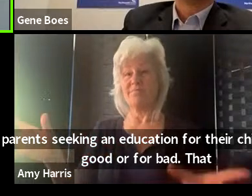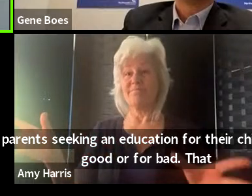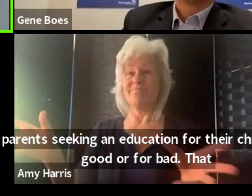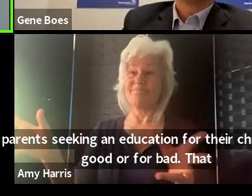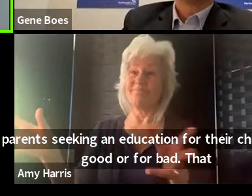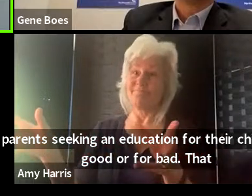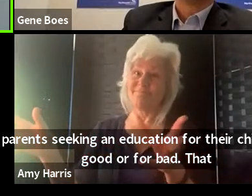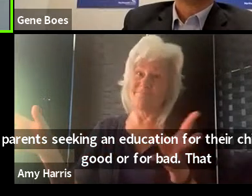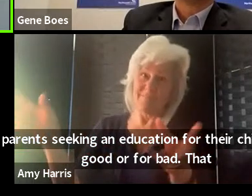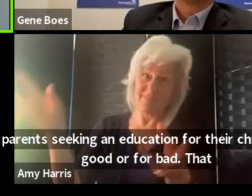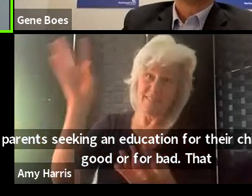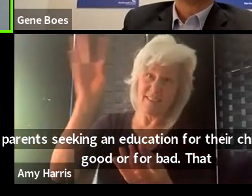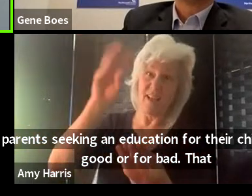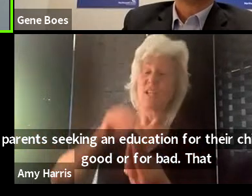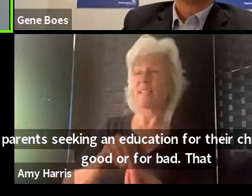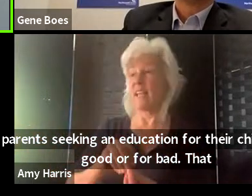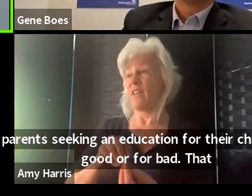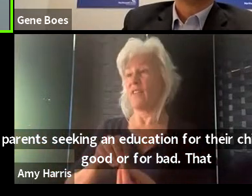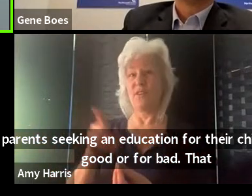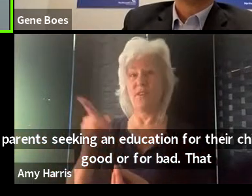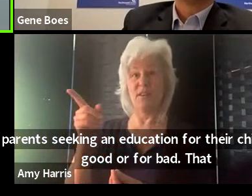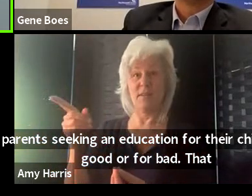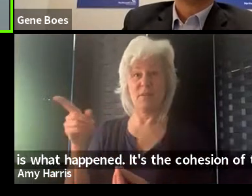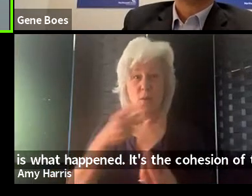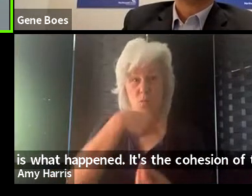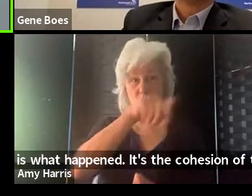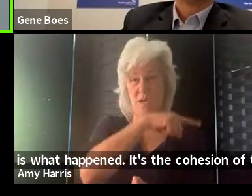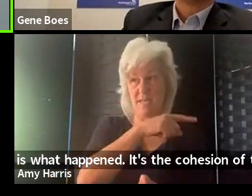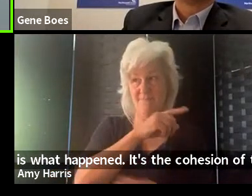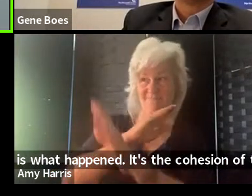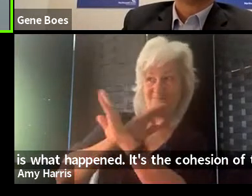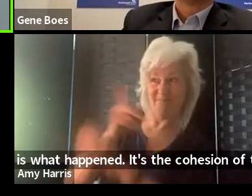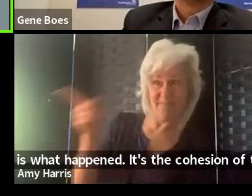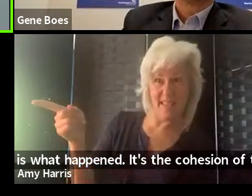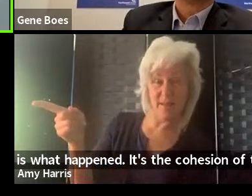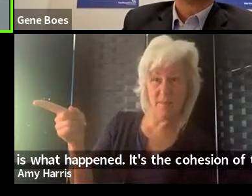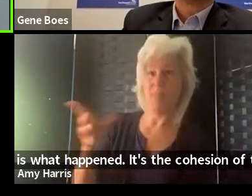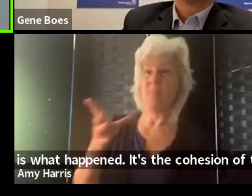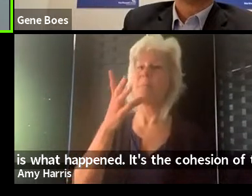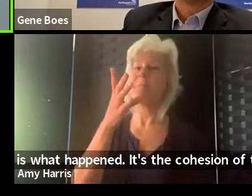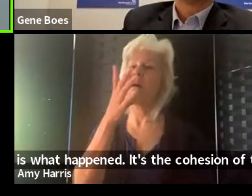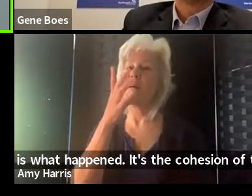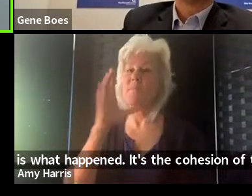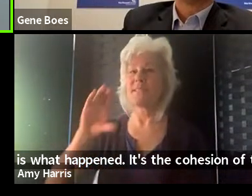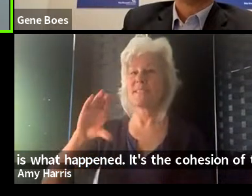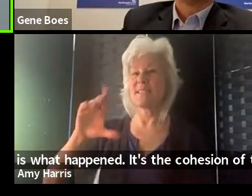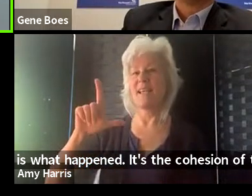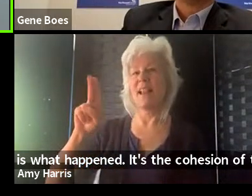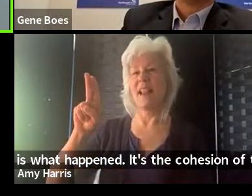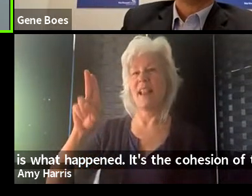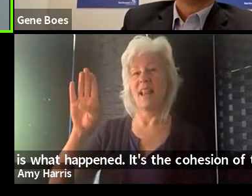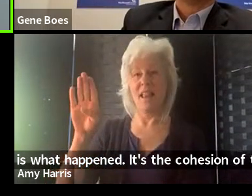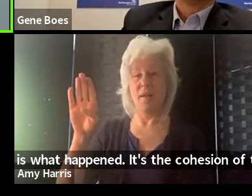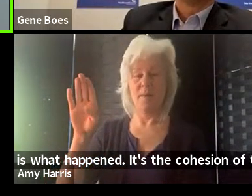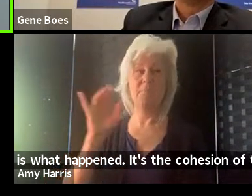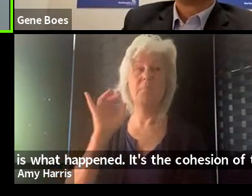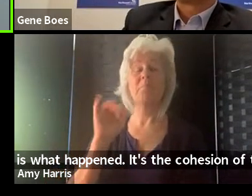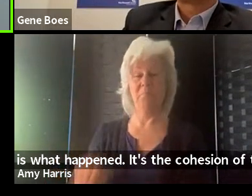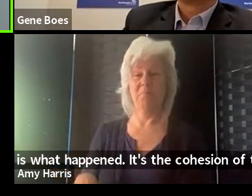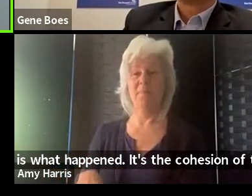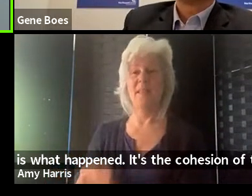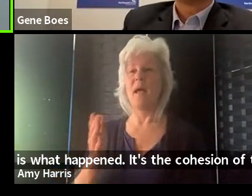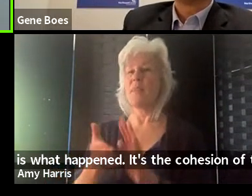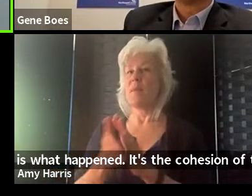this enemy that brought together the Mothers Club. And that Mothers Club became a